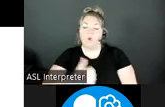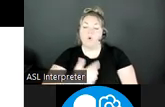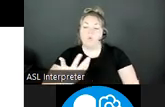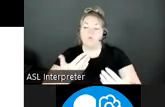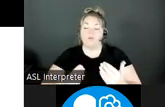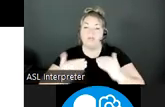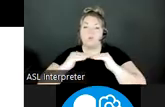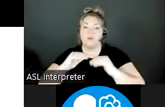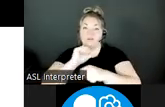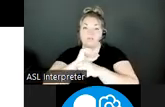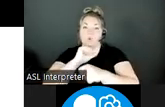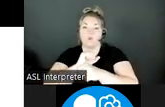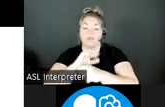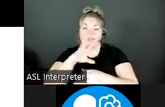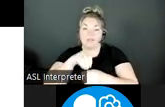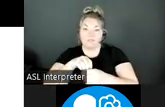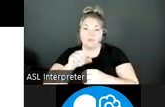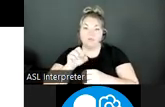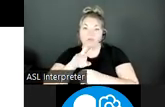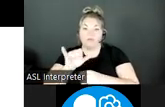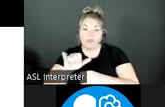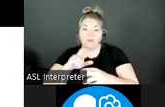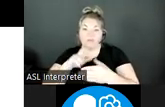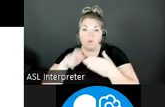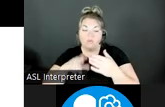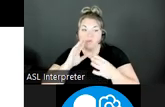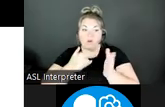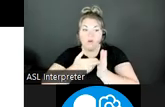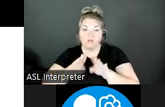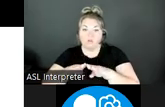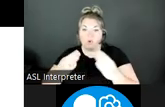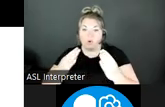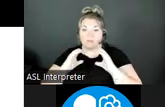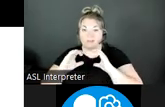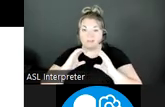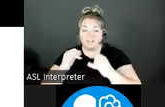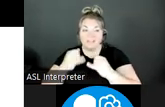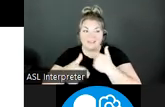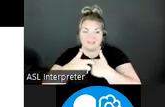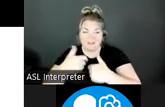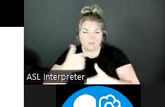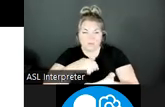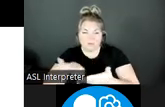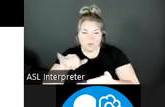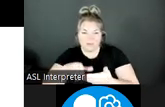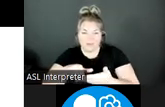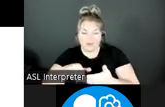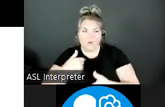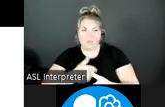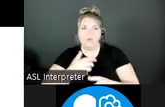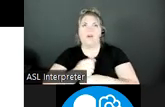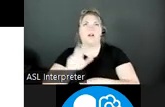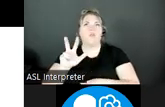our employee engagement survey results for honest and open communication. The last time that was scored was we got a